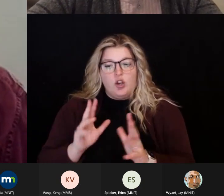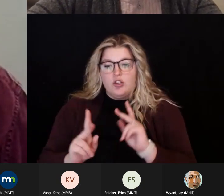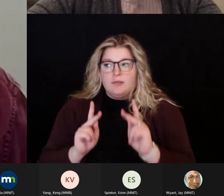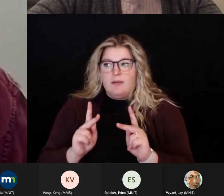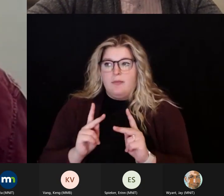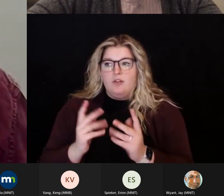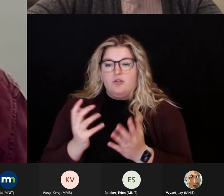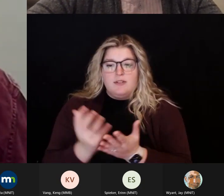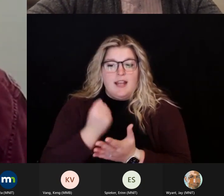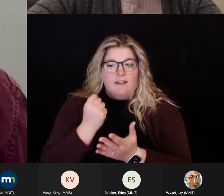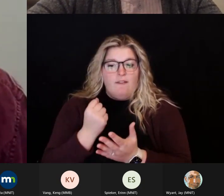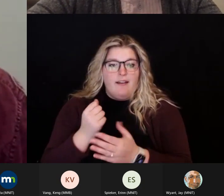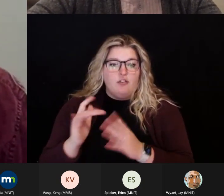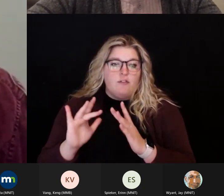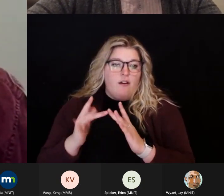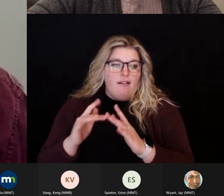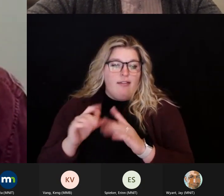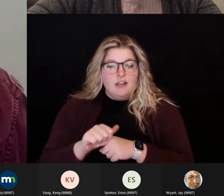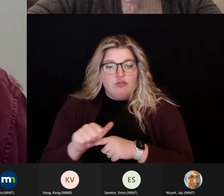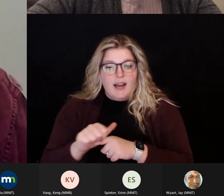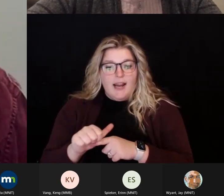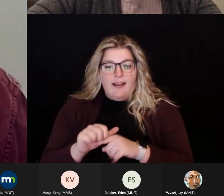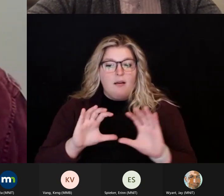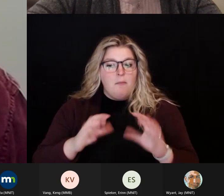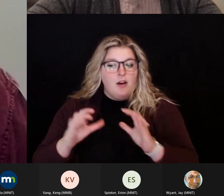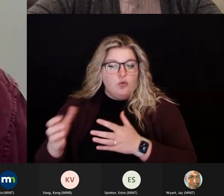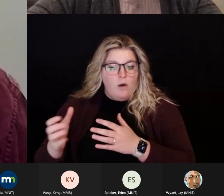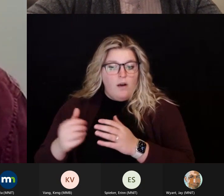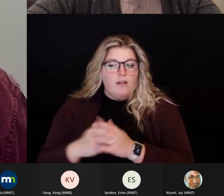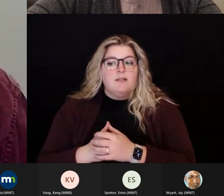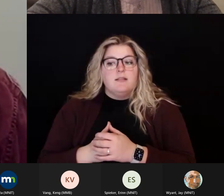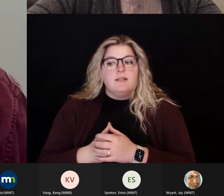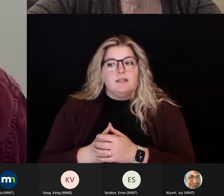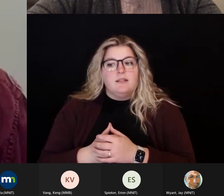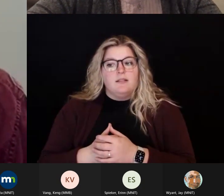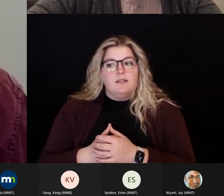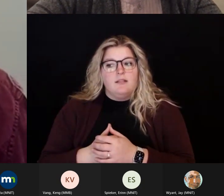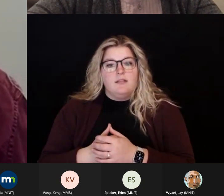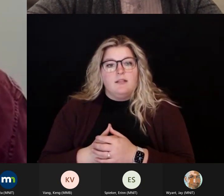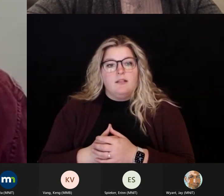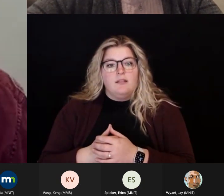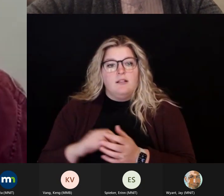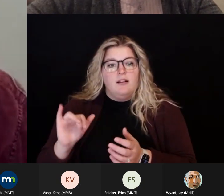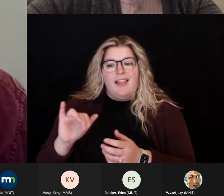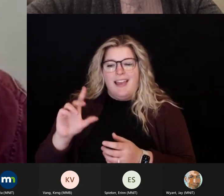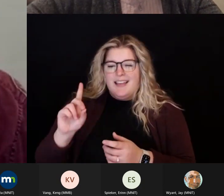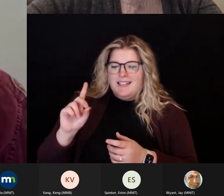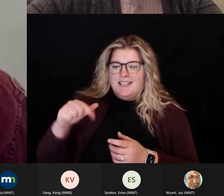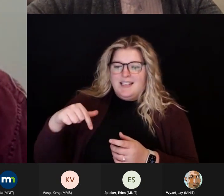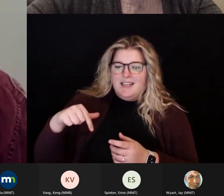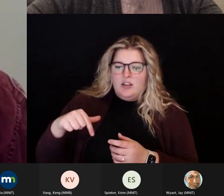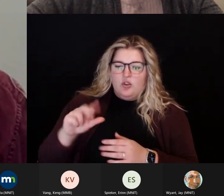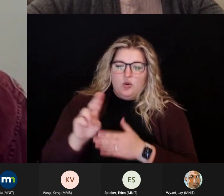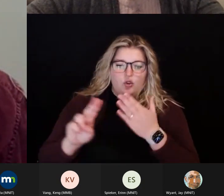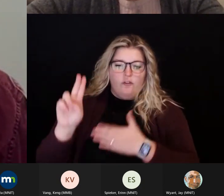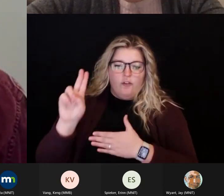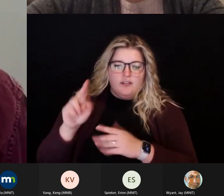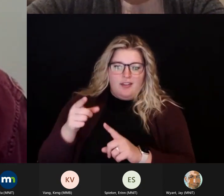of online training modules. In particular, DQ University has some great